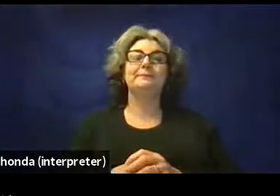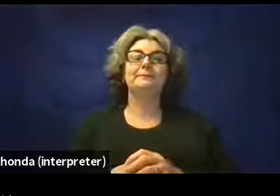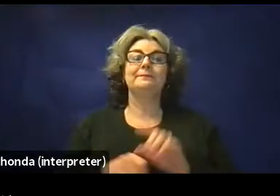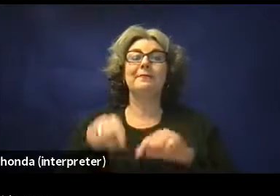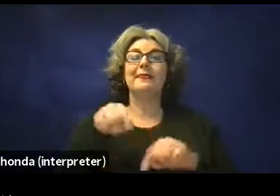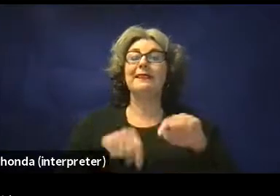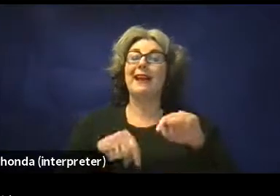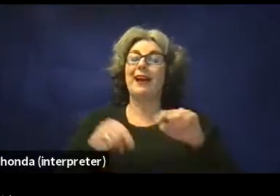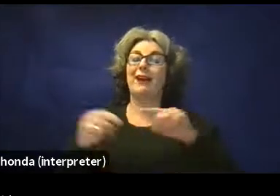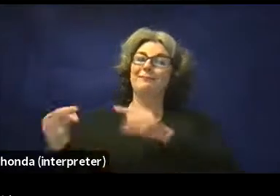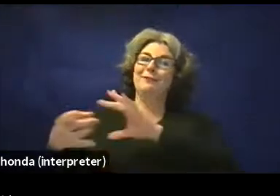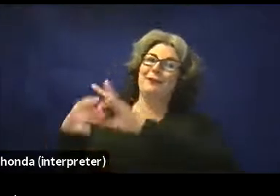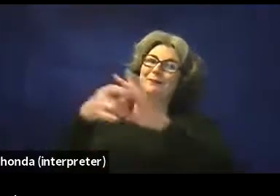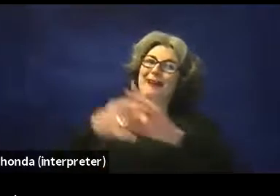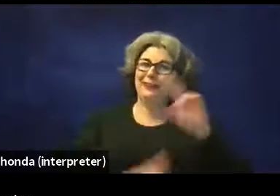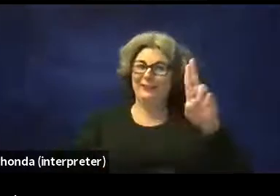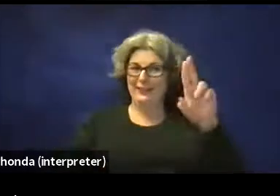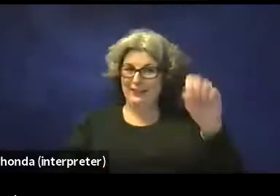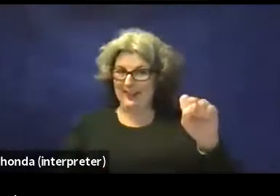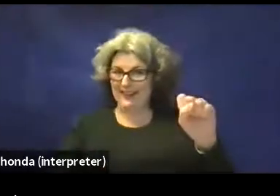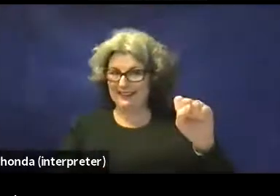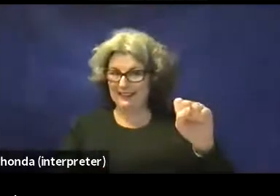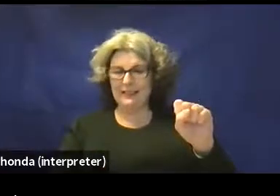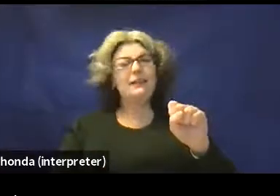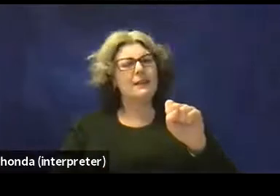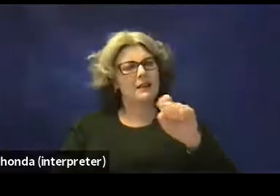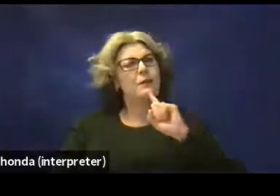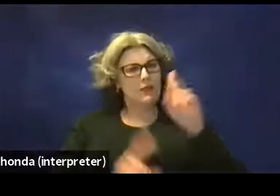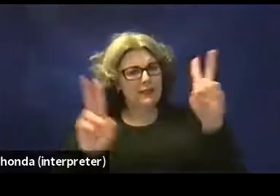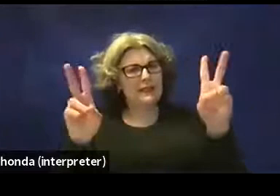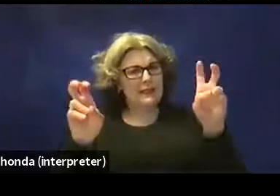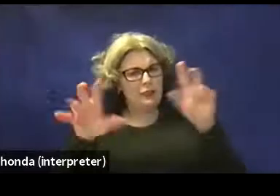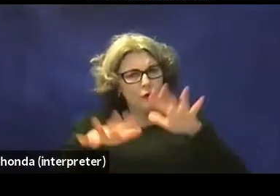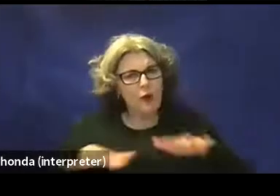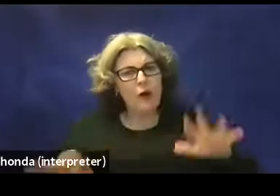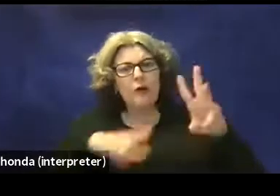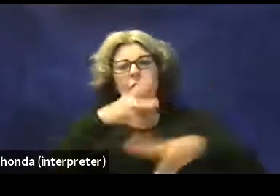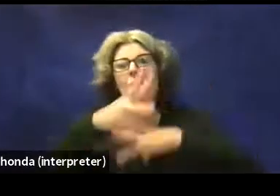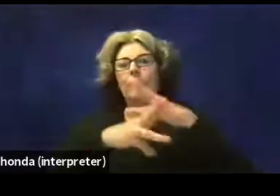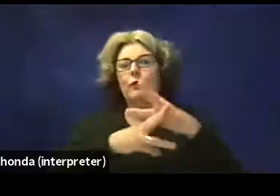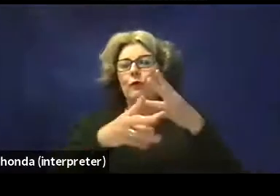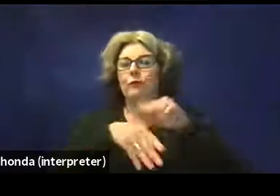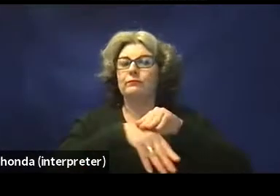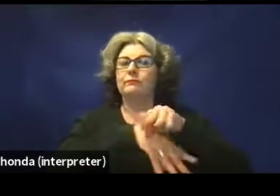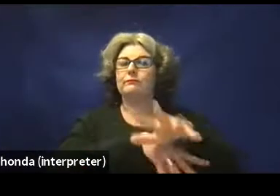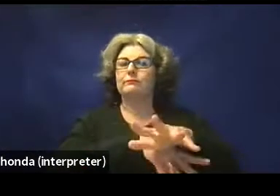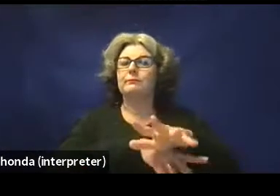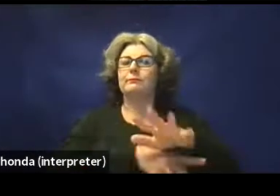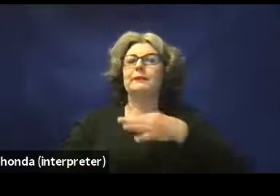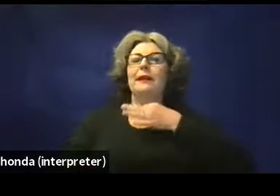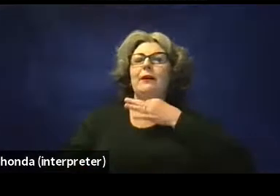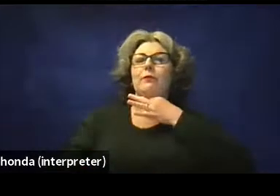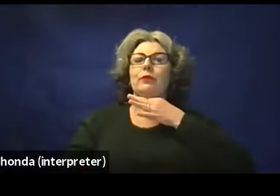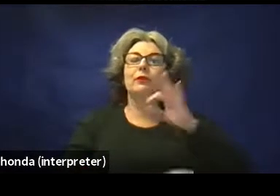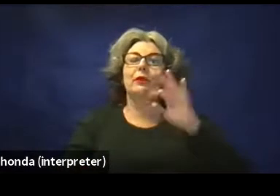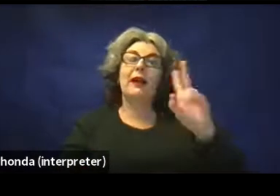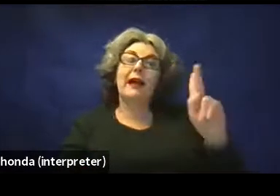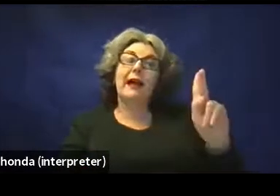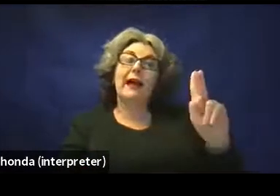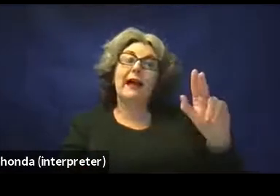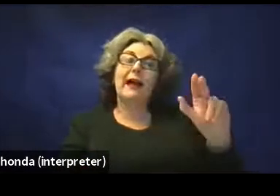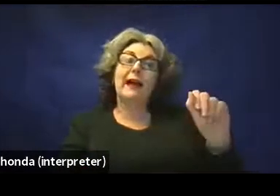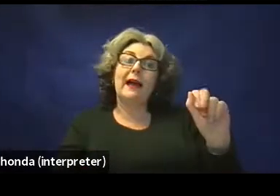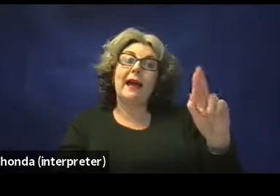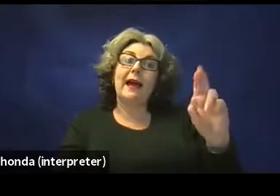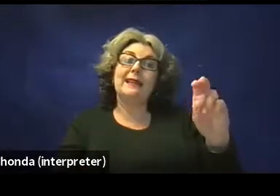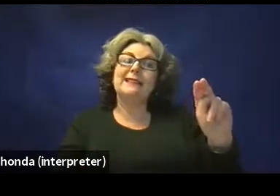the US here a little bit, and although I think this is an issue that I'm sure is around the world as well, I wanted to ask Karen, kind of zooming in a little